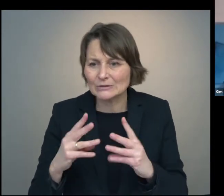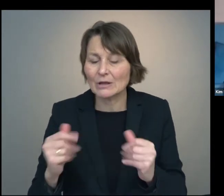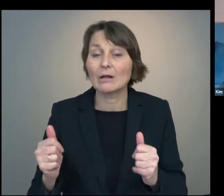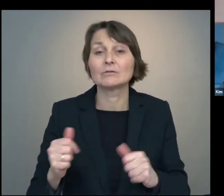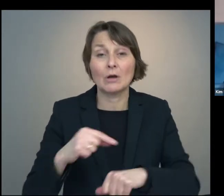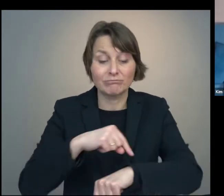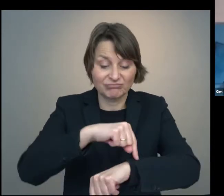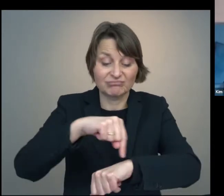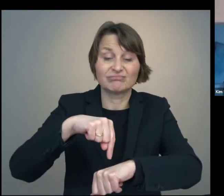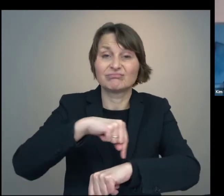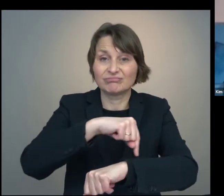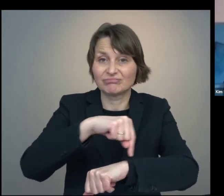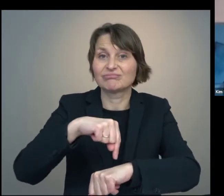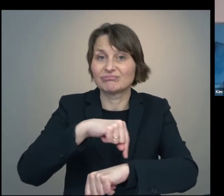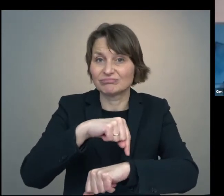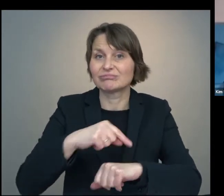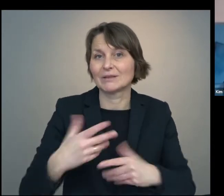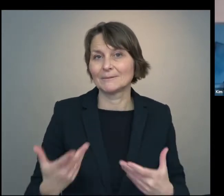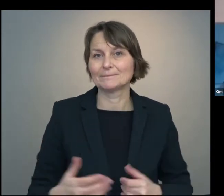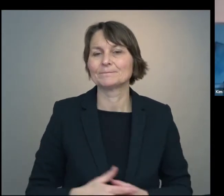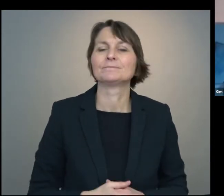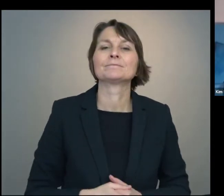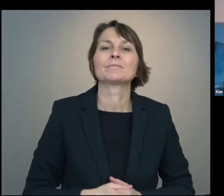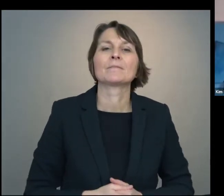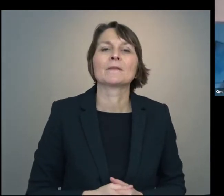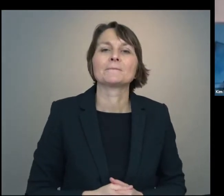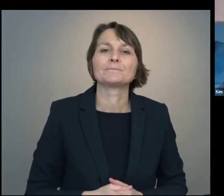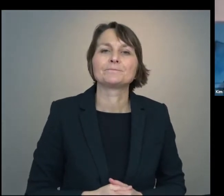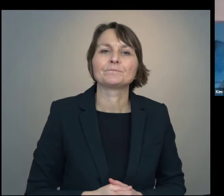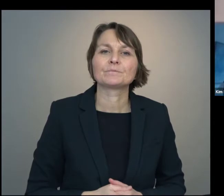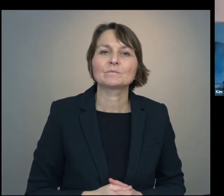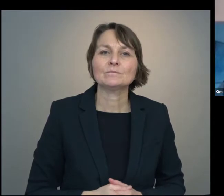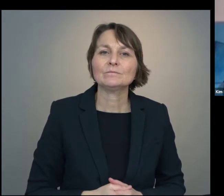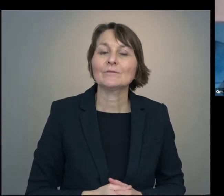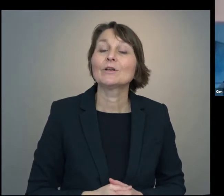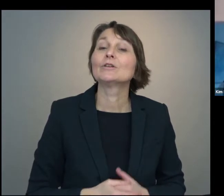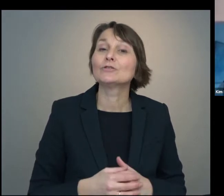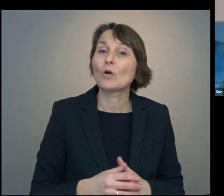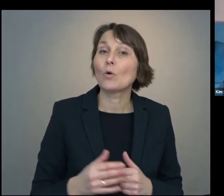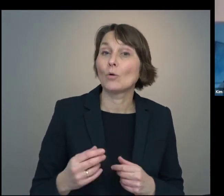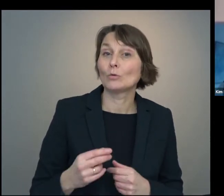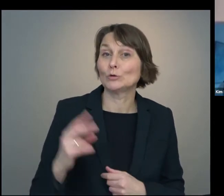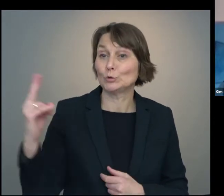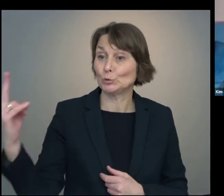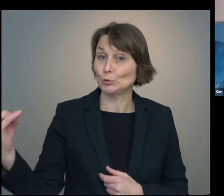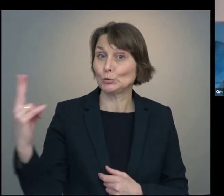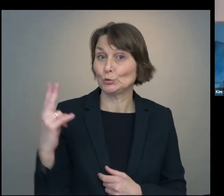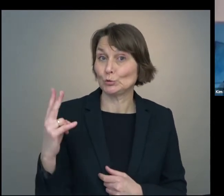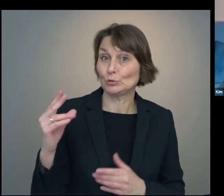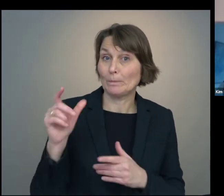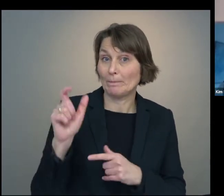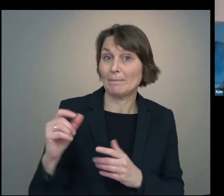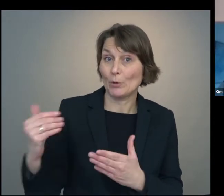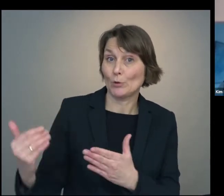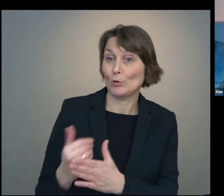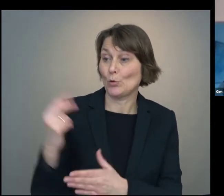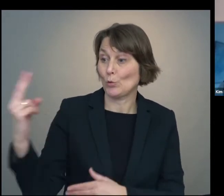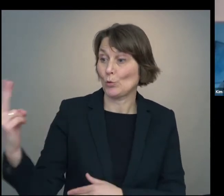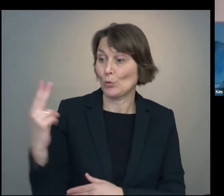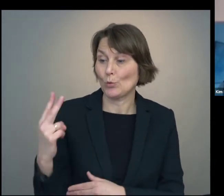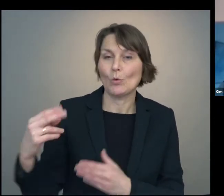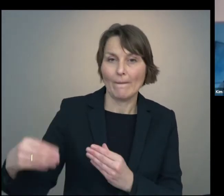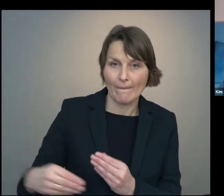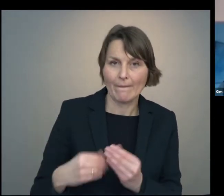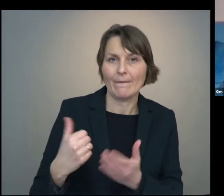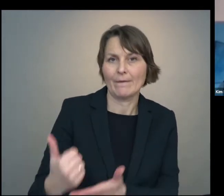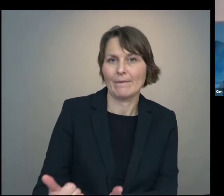And that's why we've added Emma to the team with Sebastian, so that now